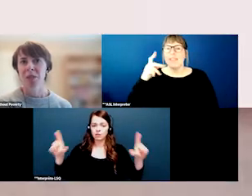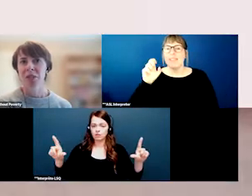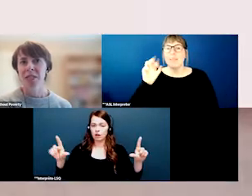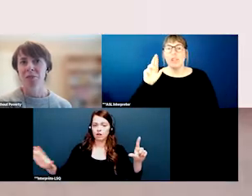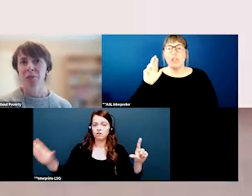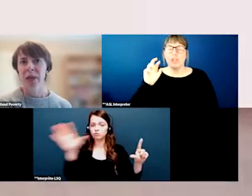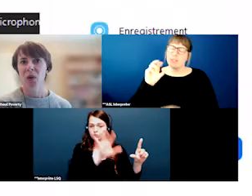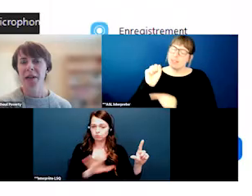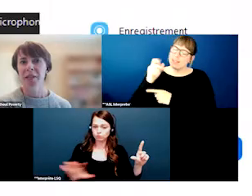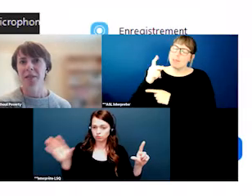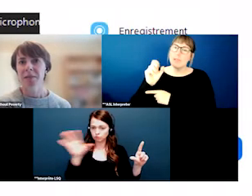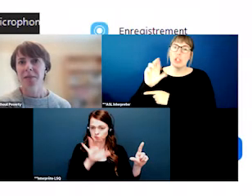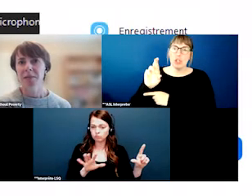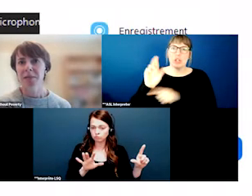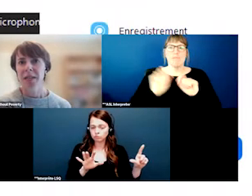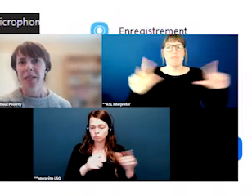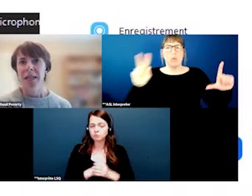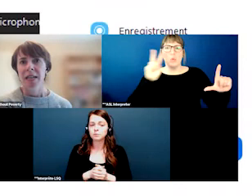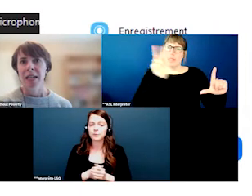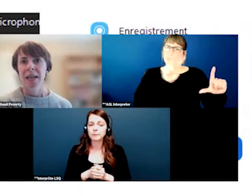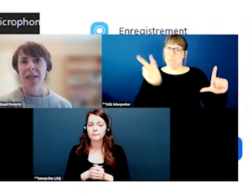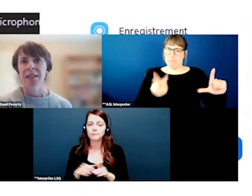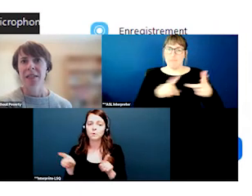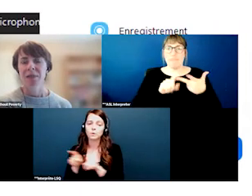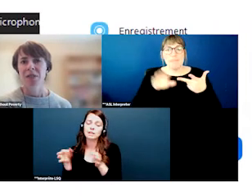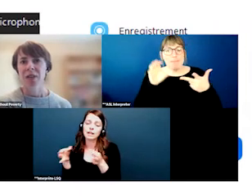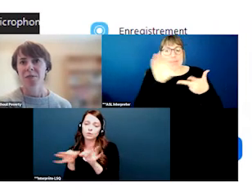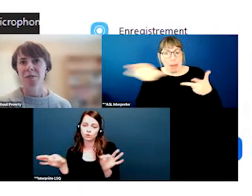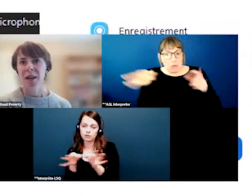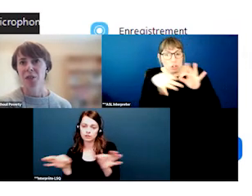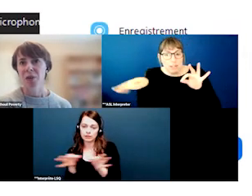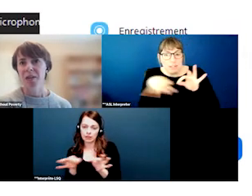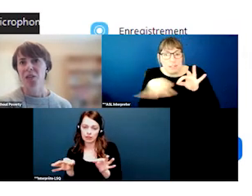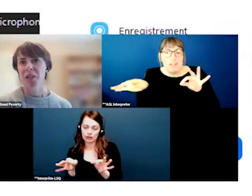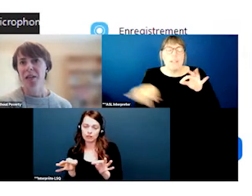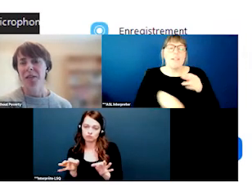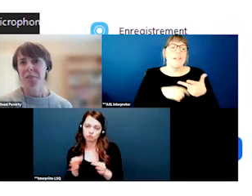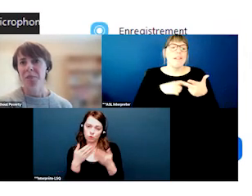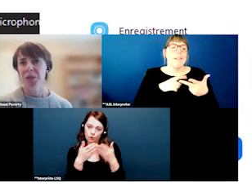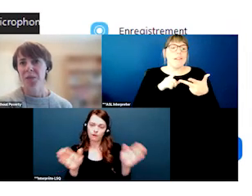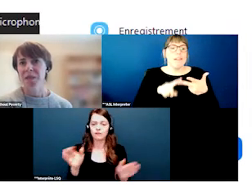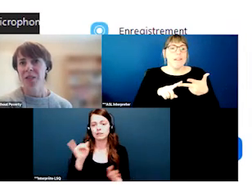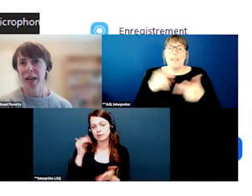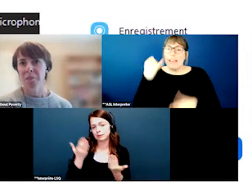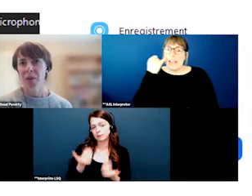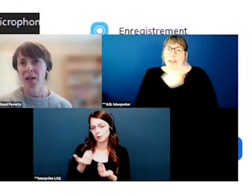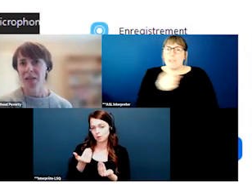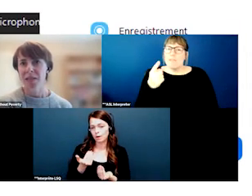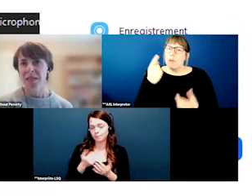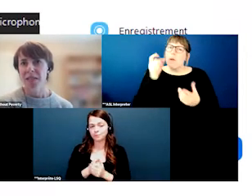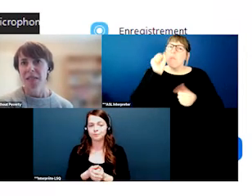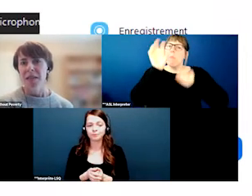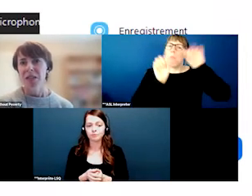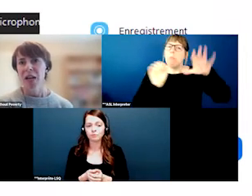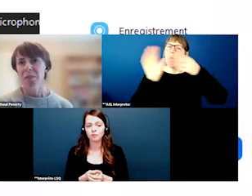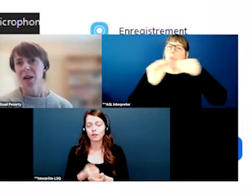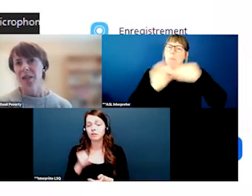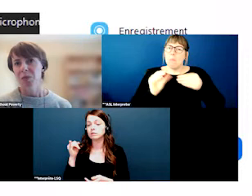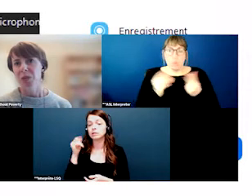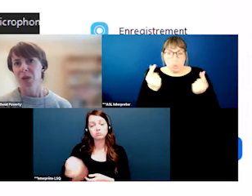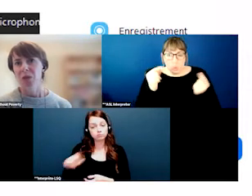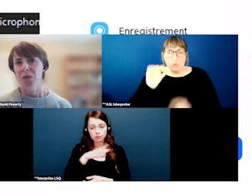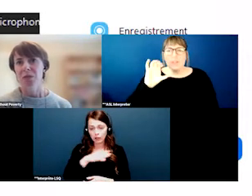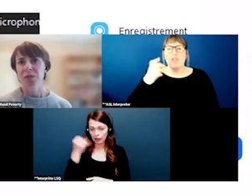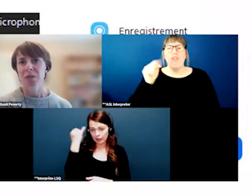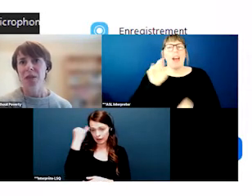enable captions if required. And if you do have thoughts you want to share, put them in the chat box. The chat